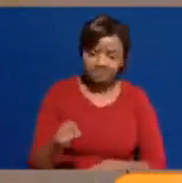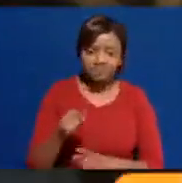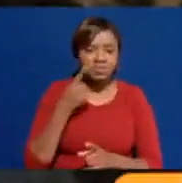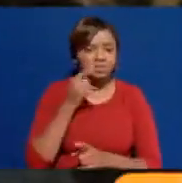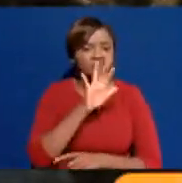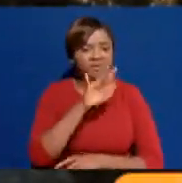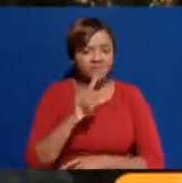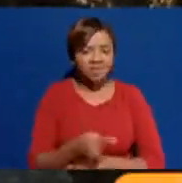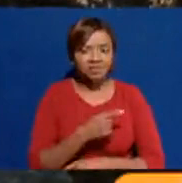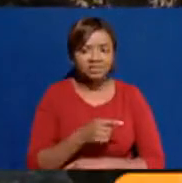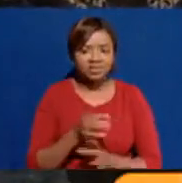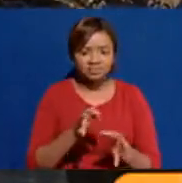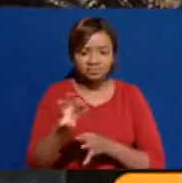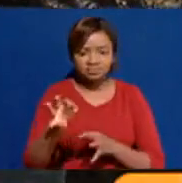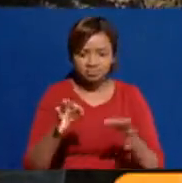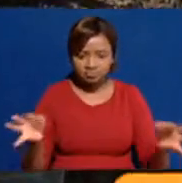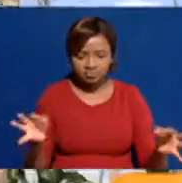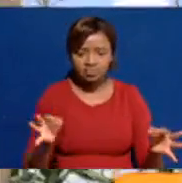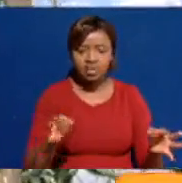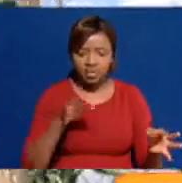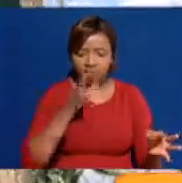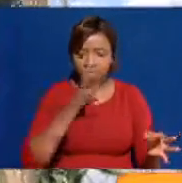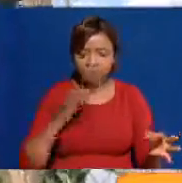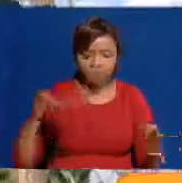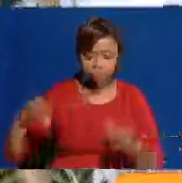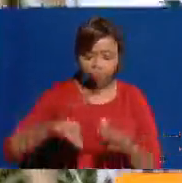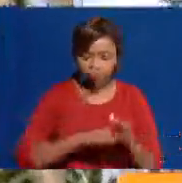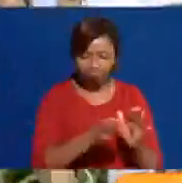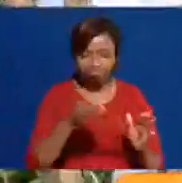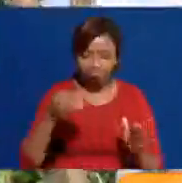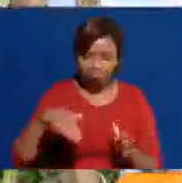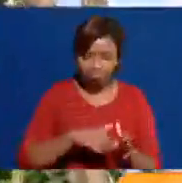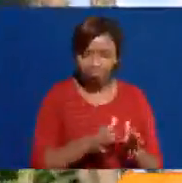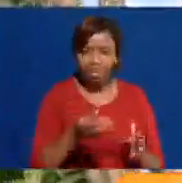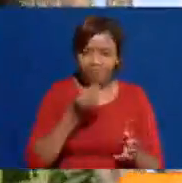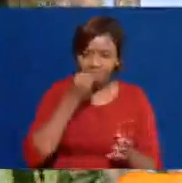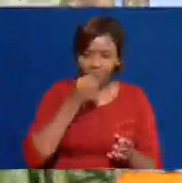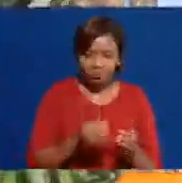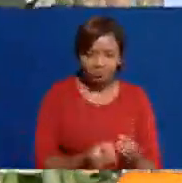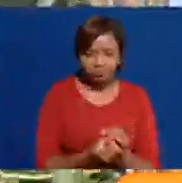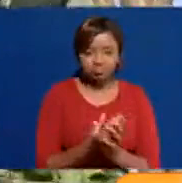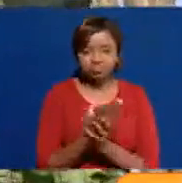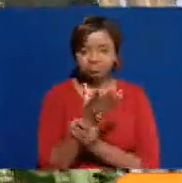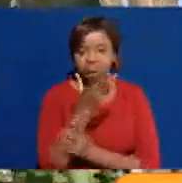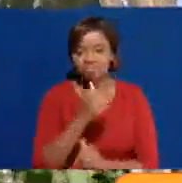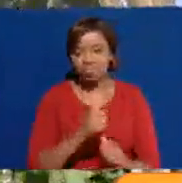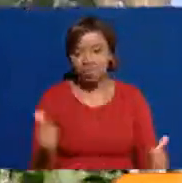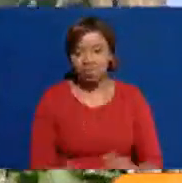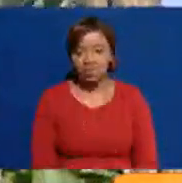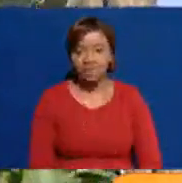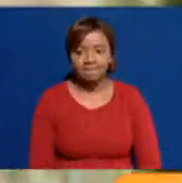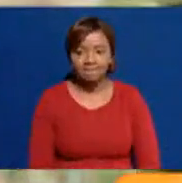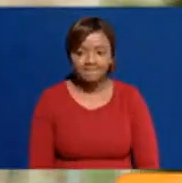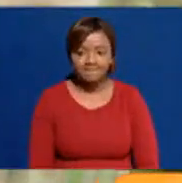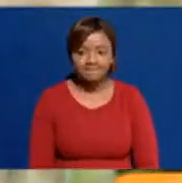5,000 acres placed under irrigation for farming, which is gradually making this dry land food secure, one farm at a